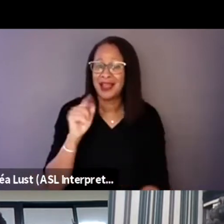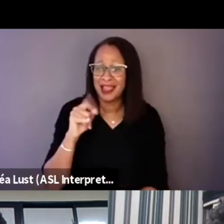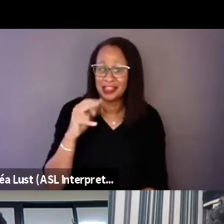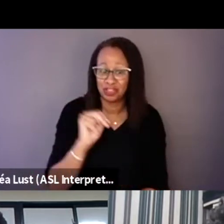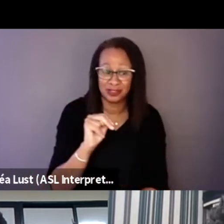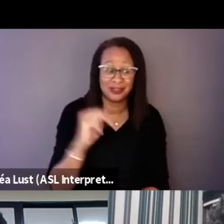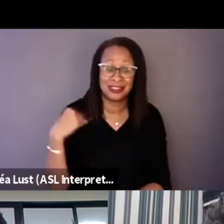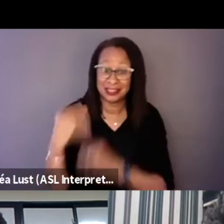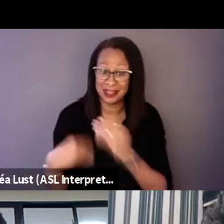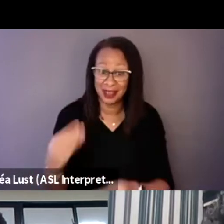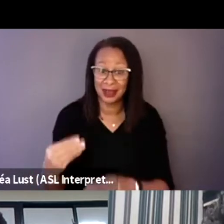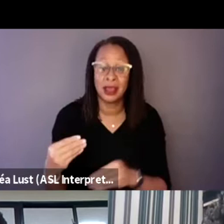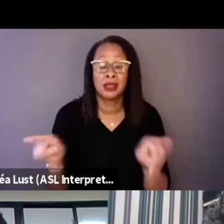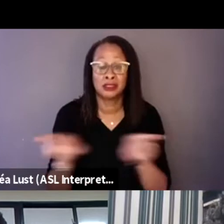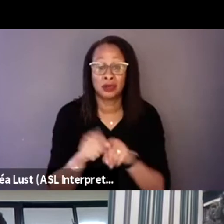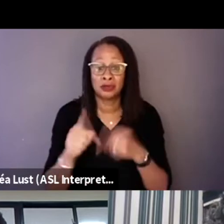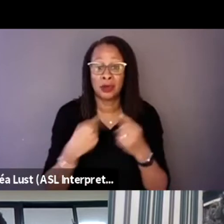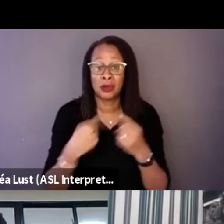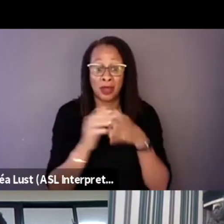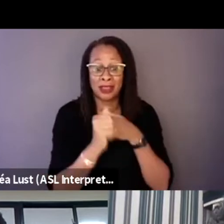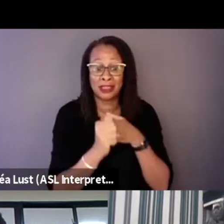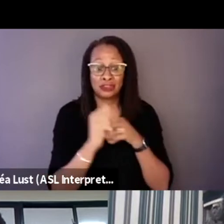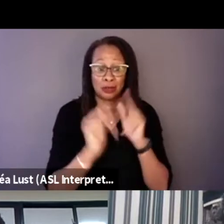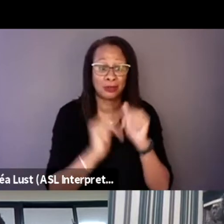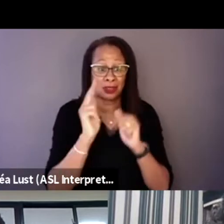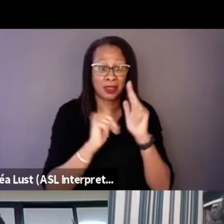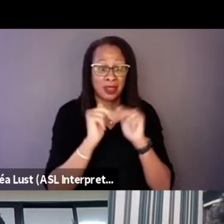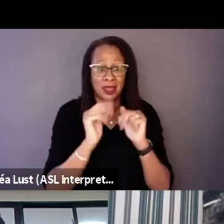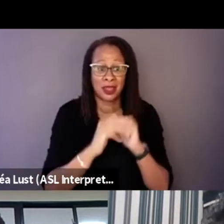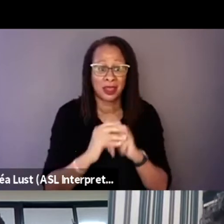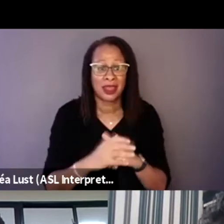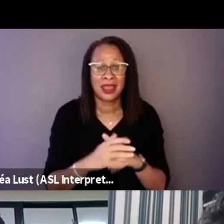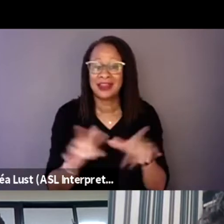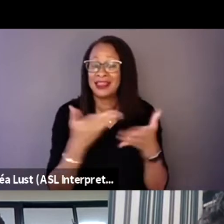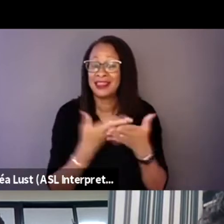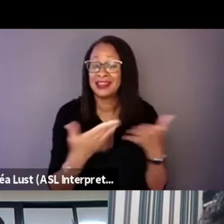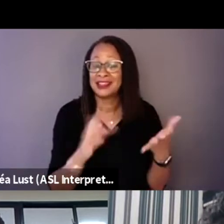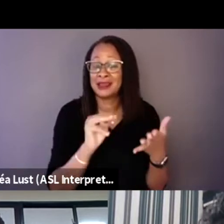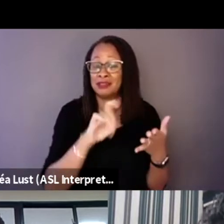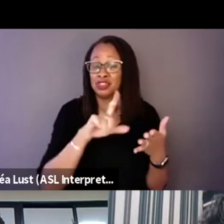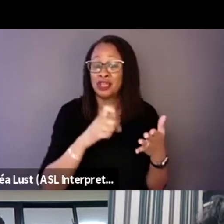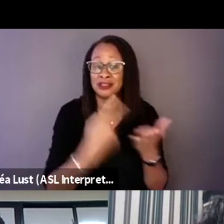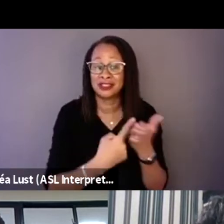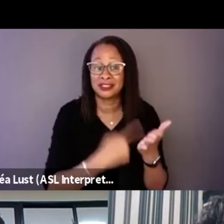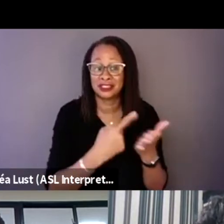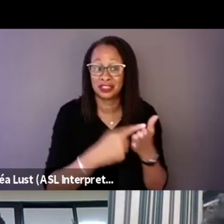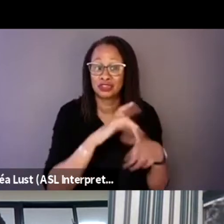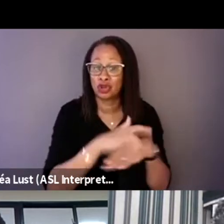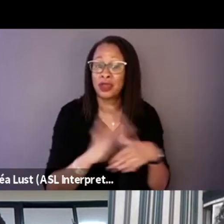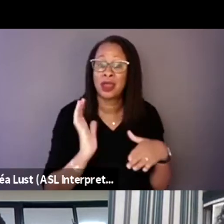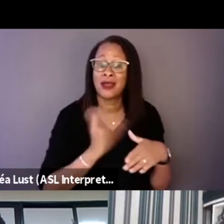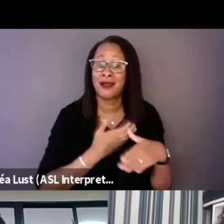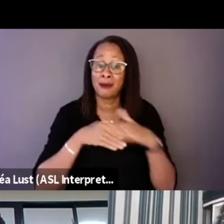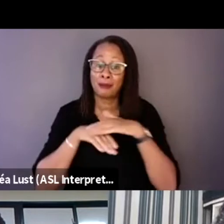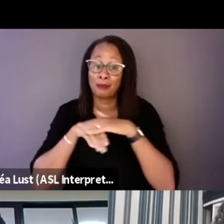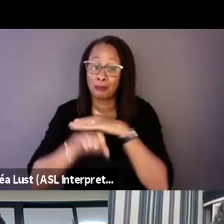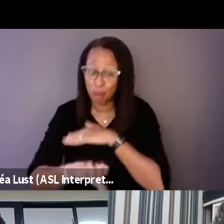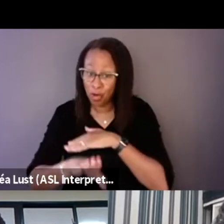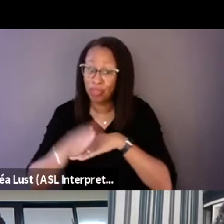leadership building our organization. And this thing that Michèle was discussing earlier, which was around our birthright of